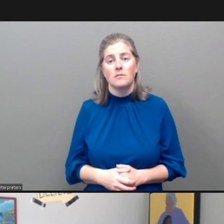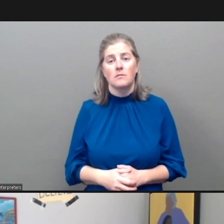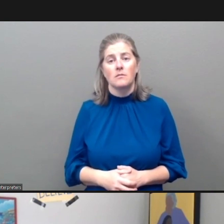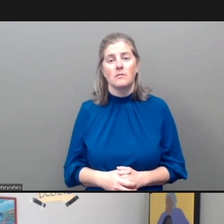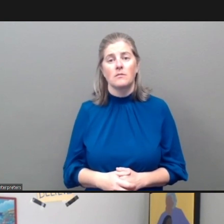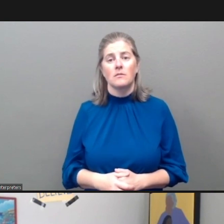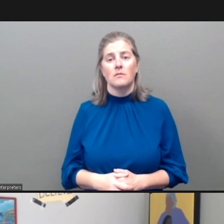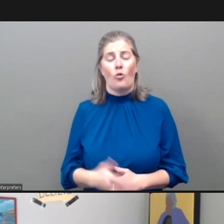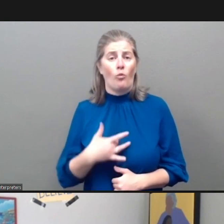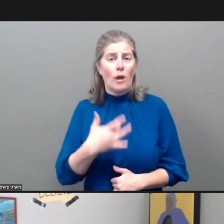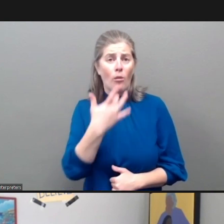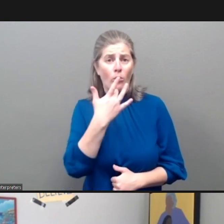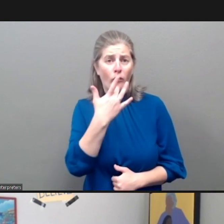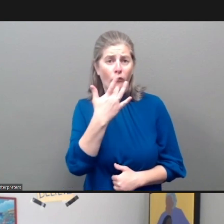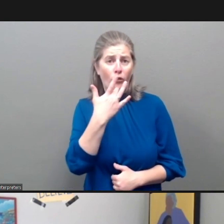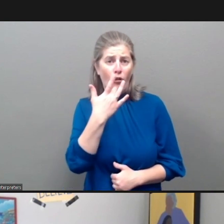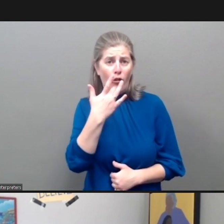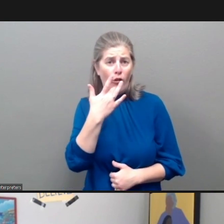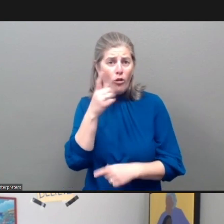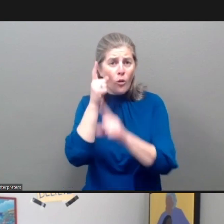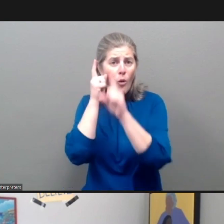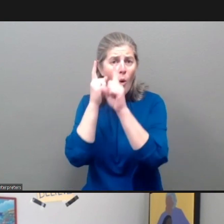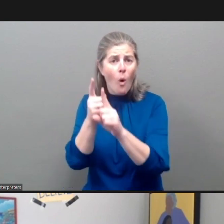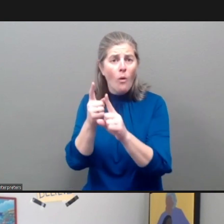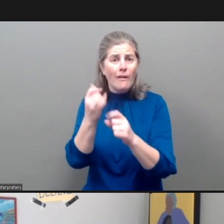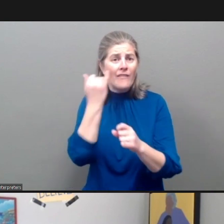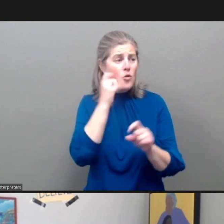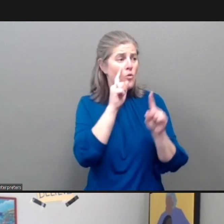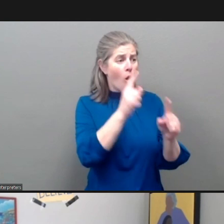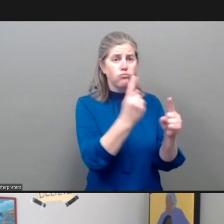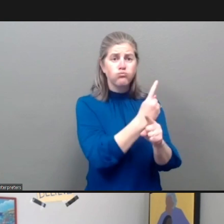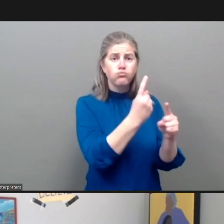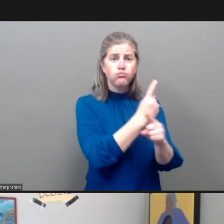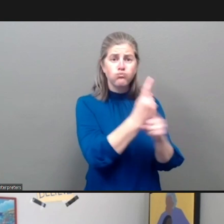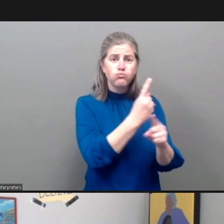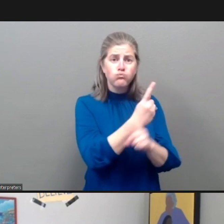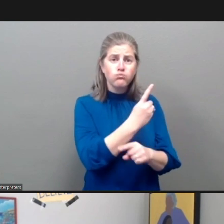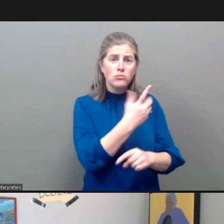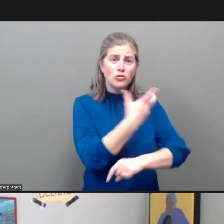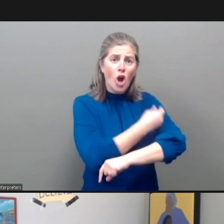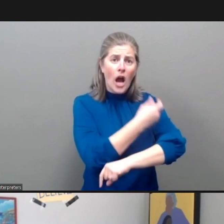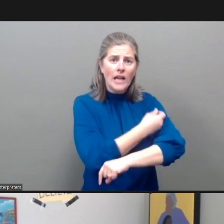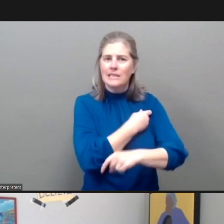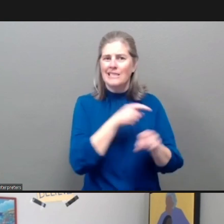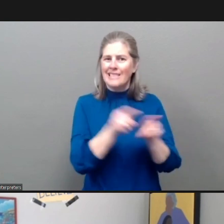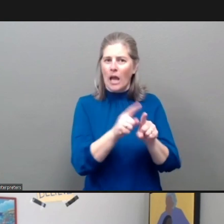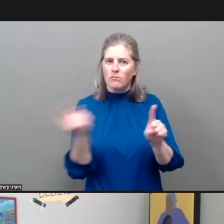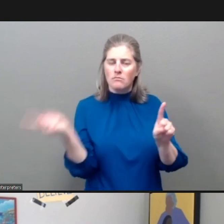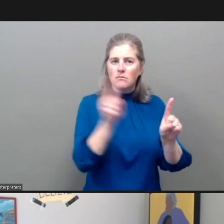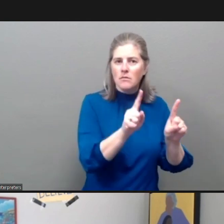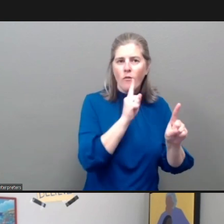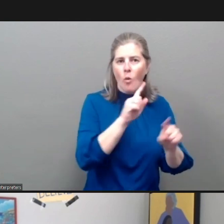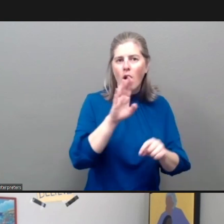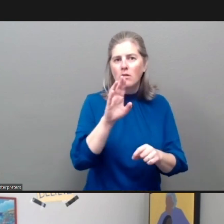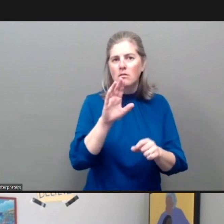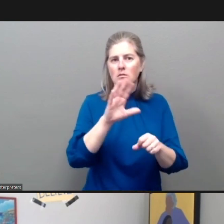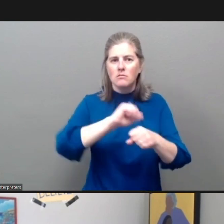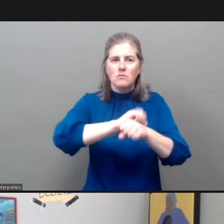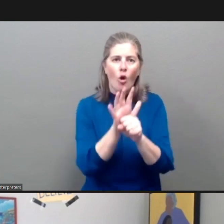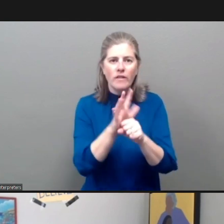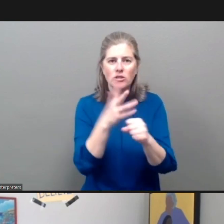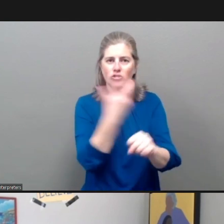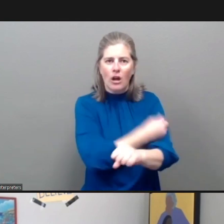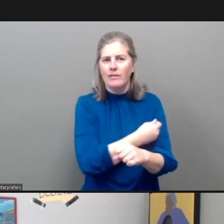get them now, where they get all their other shots now. So either in their pharmacy or their primary care clinic